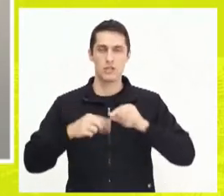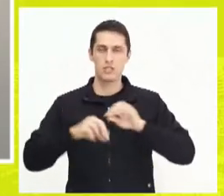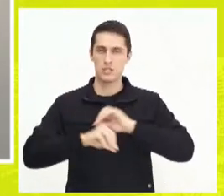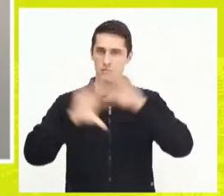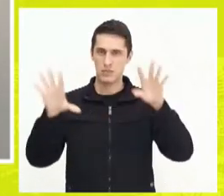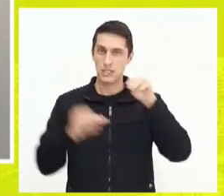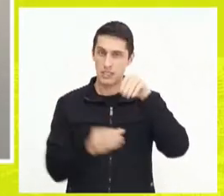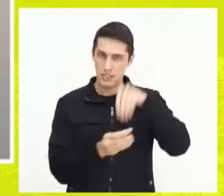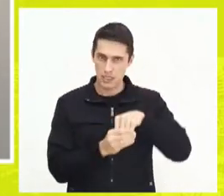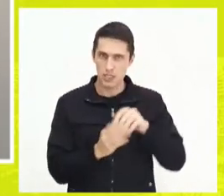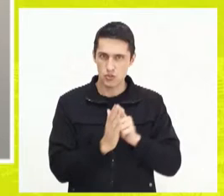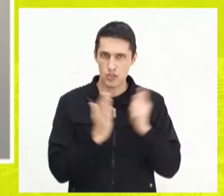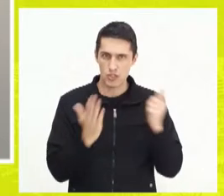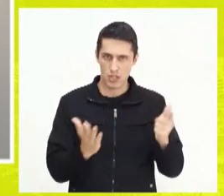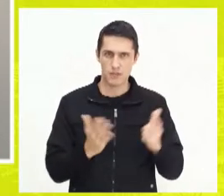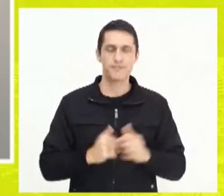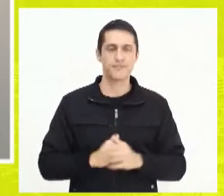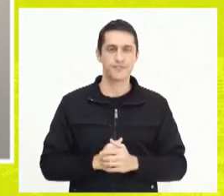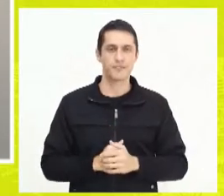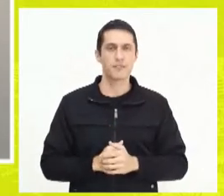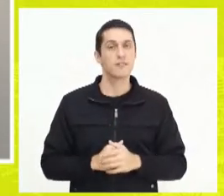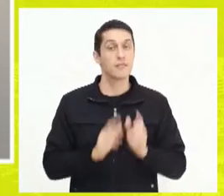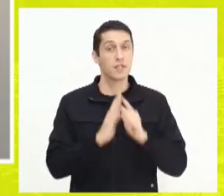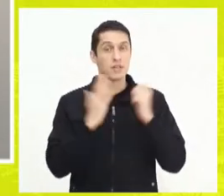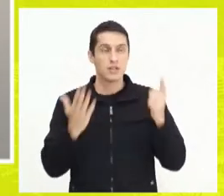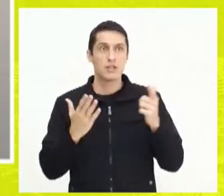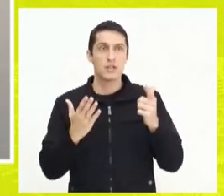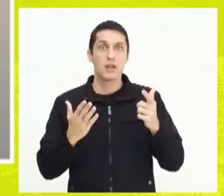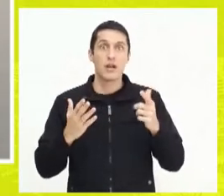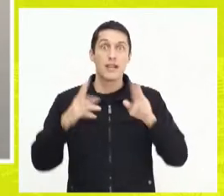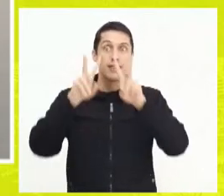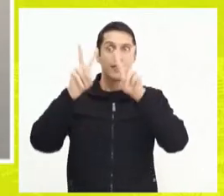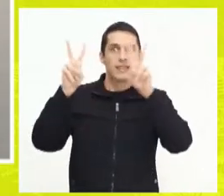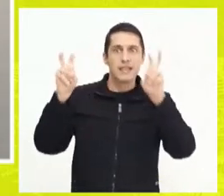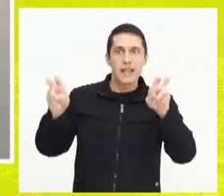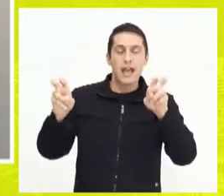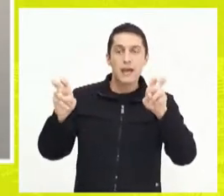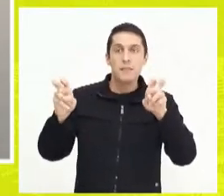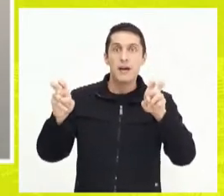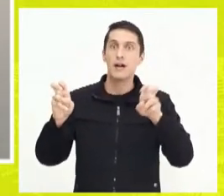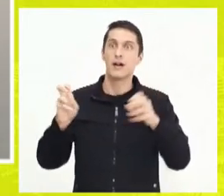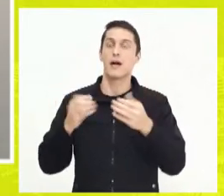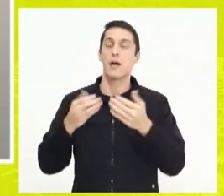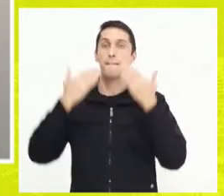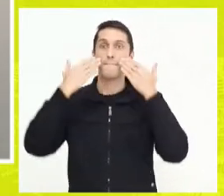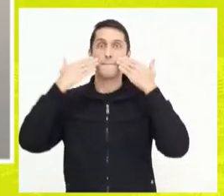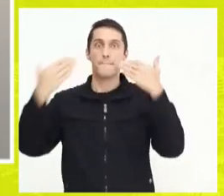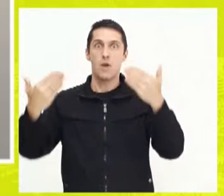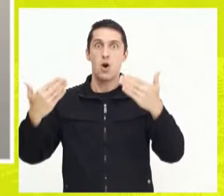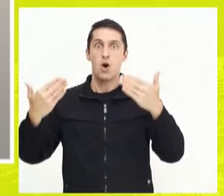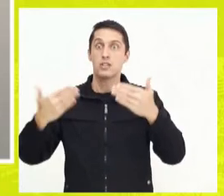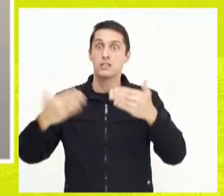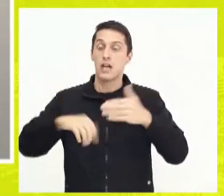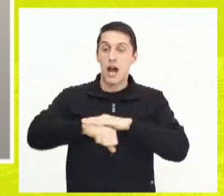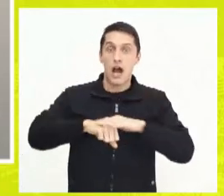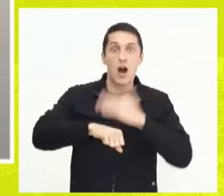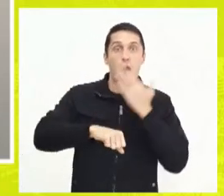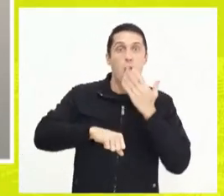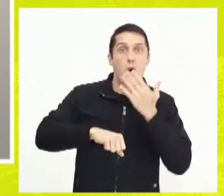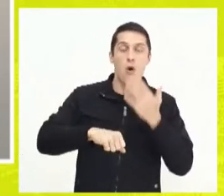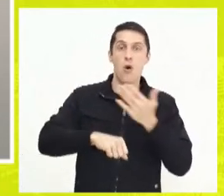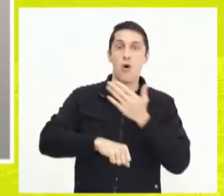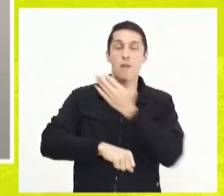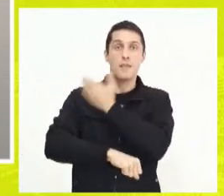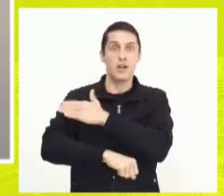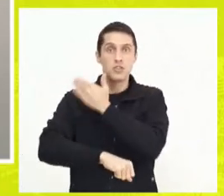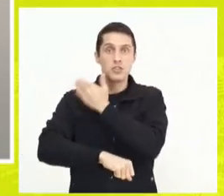news papers the places that are talking about race discrepancies uh wages discrepancies this